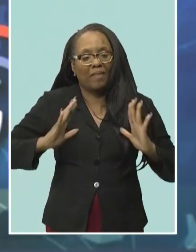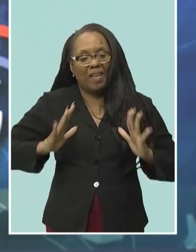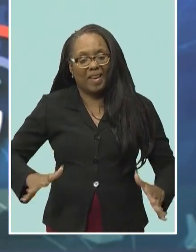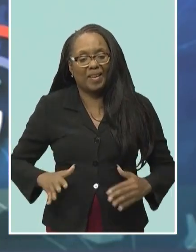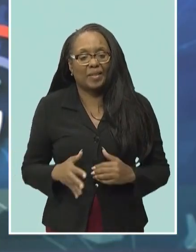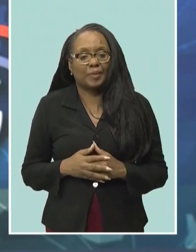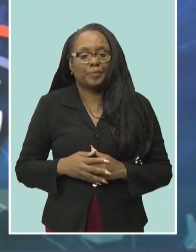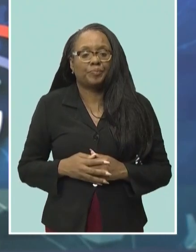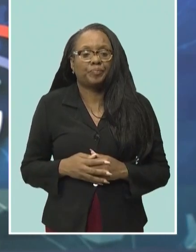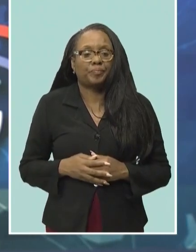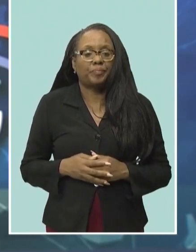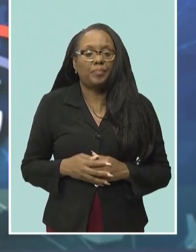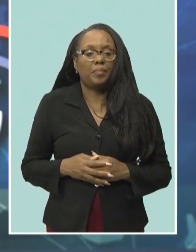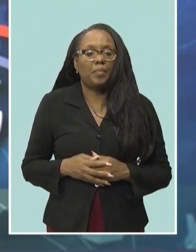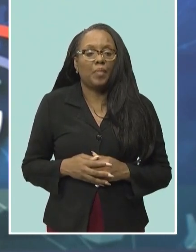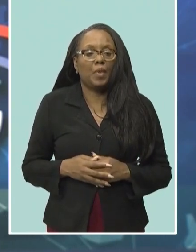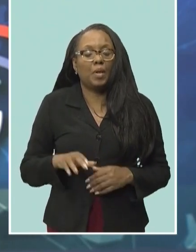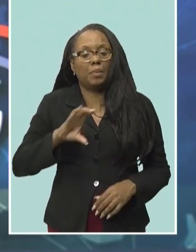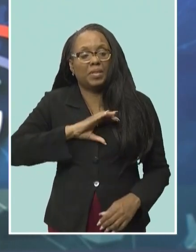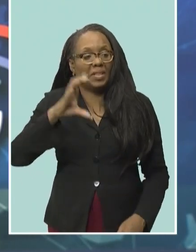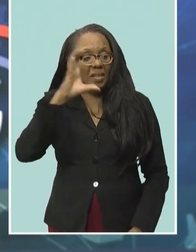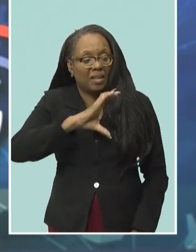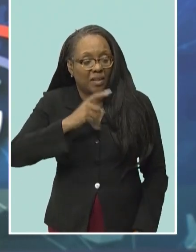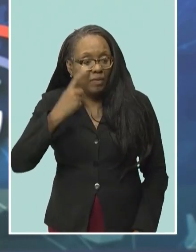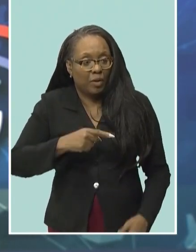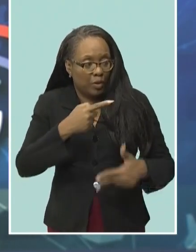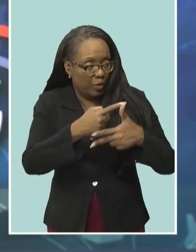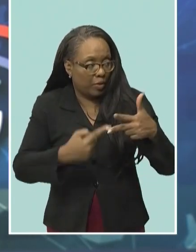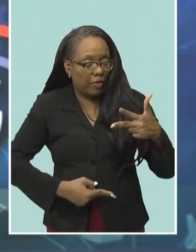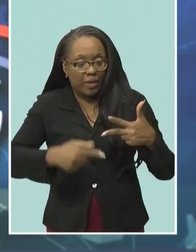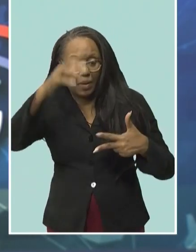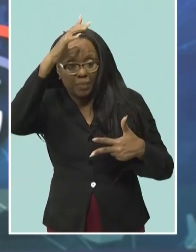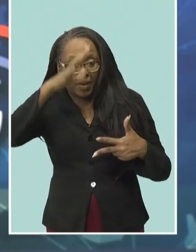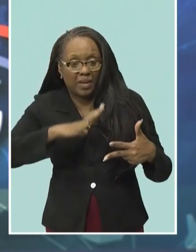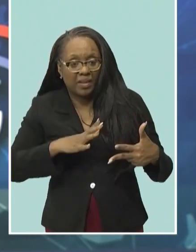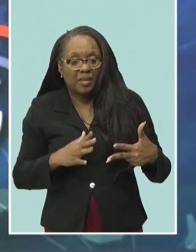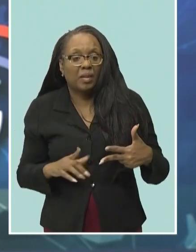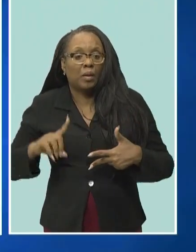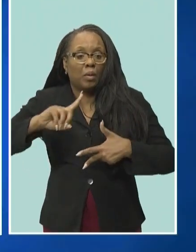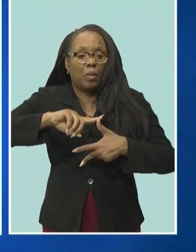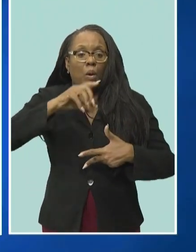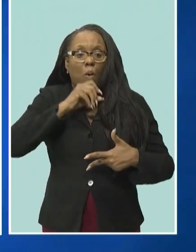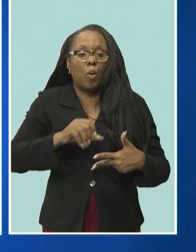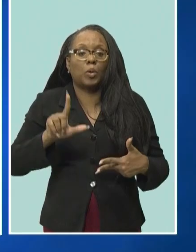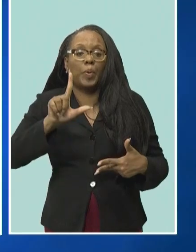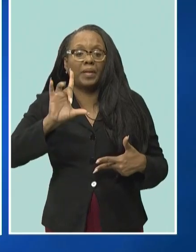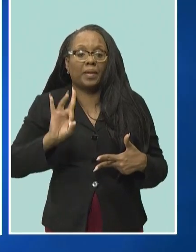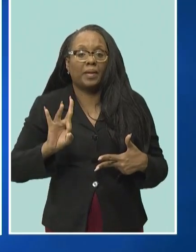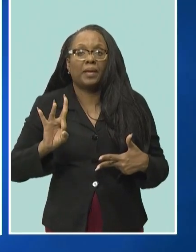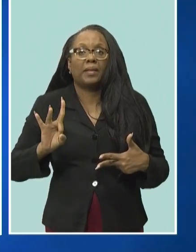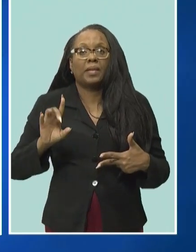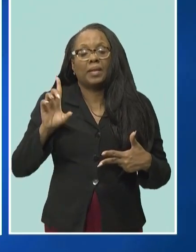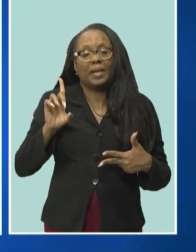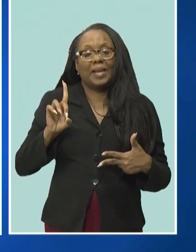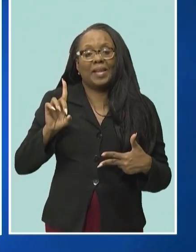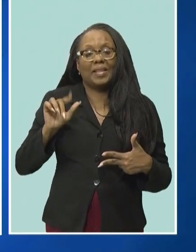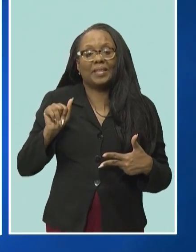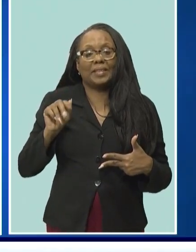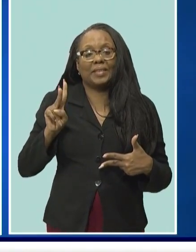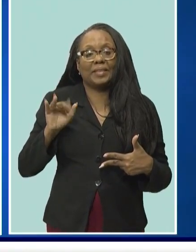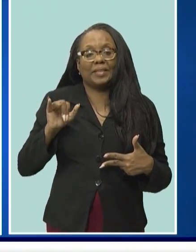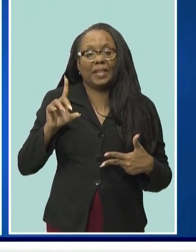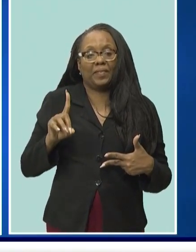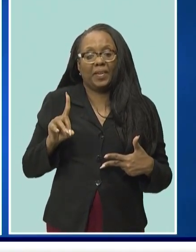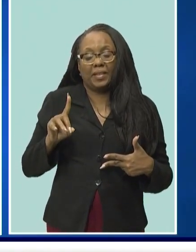them find 3 men wanted in connection with serious criminal matters. One of them is 28-year-old David Tennille